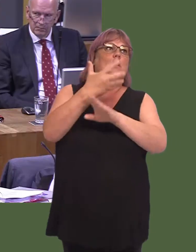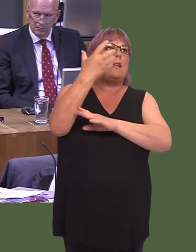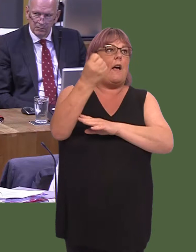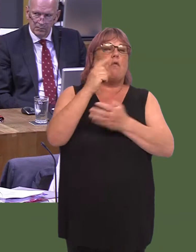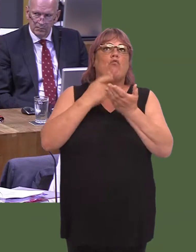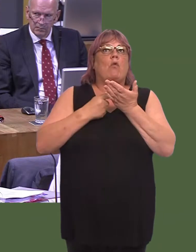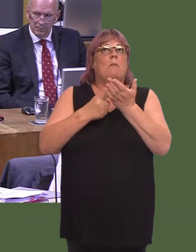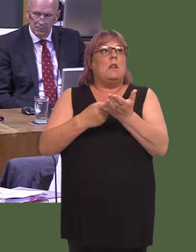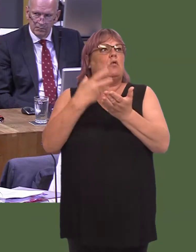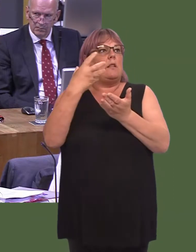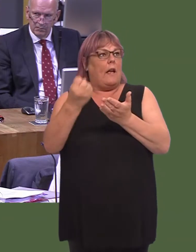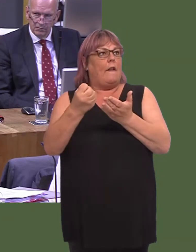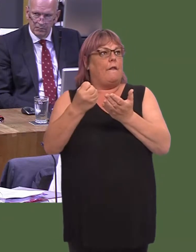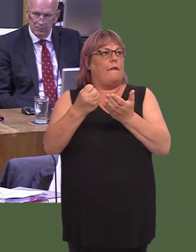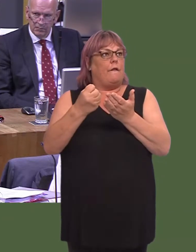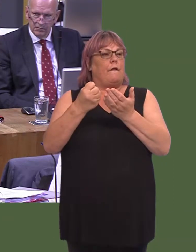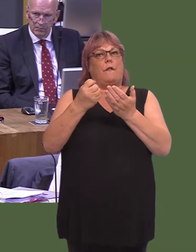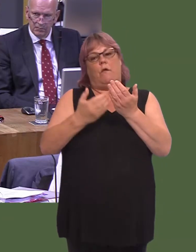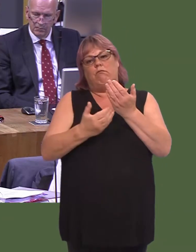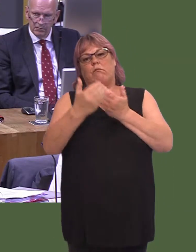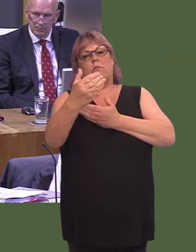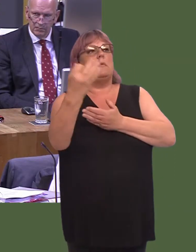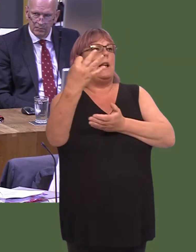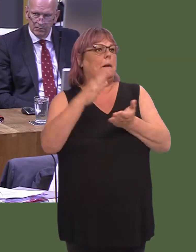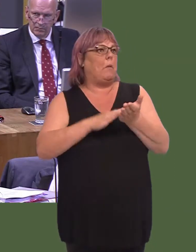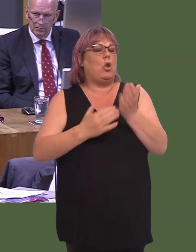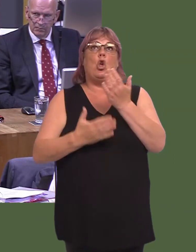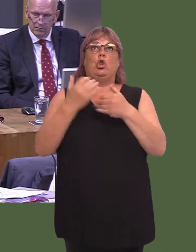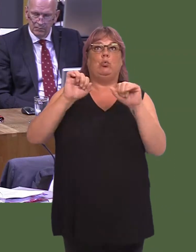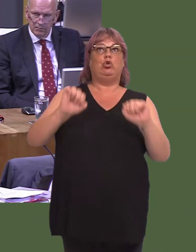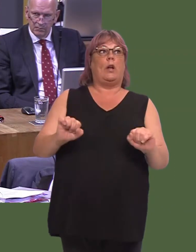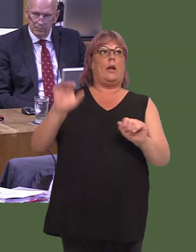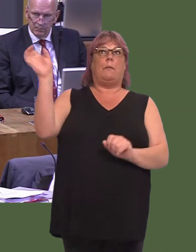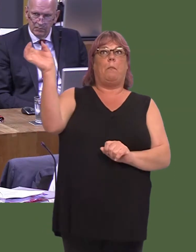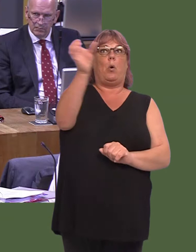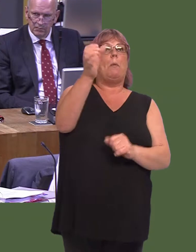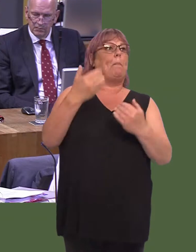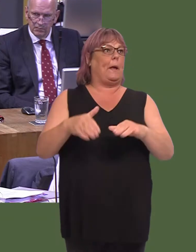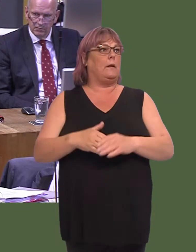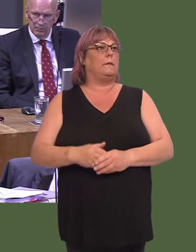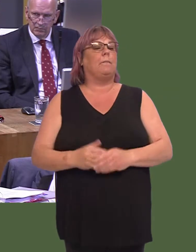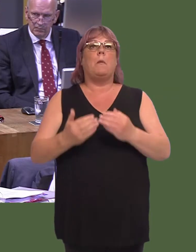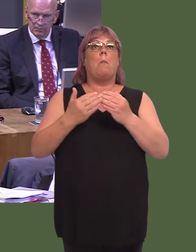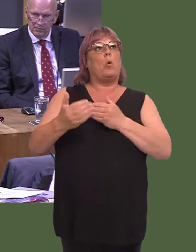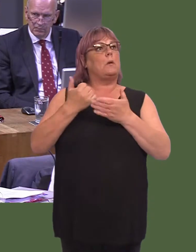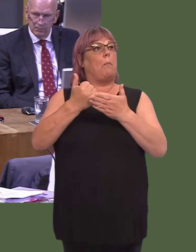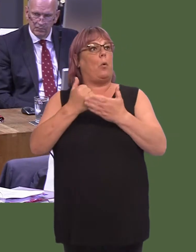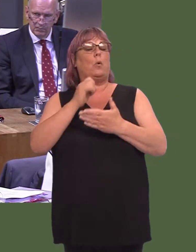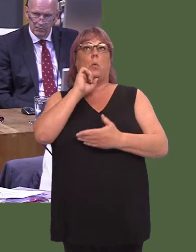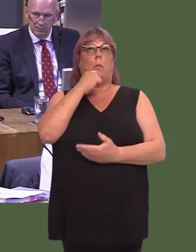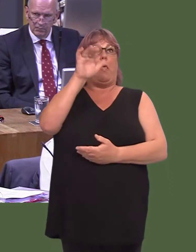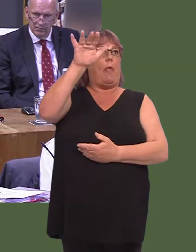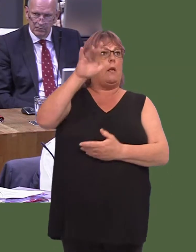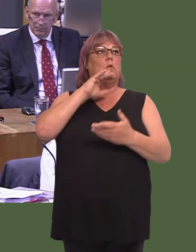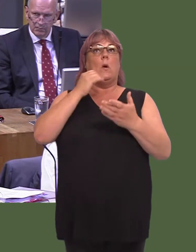action recommendations made in key reports during the next 18 months. A new chair has been appointed and more